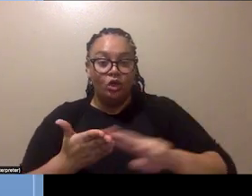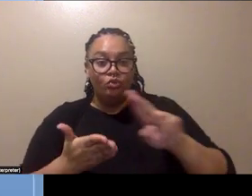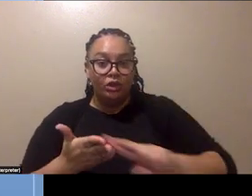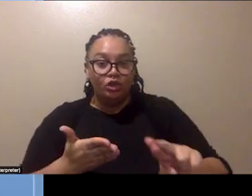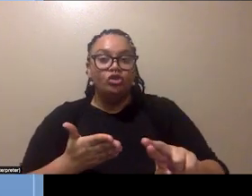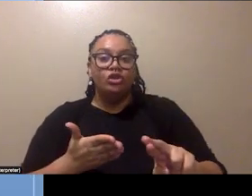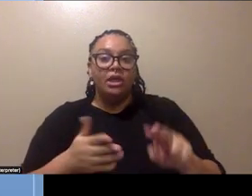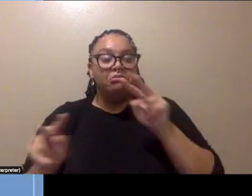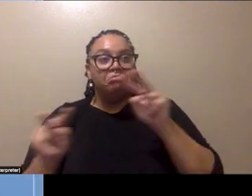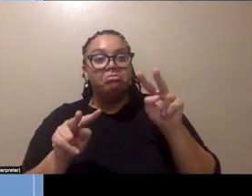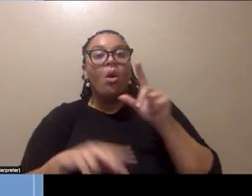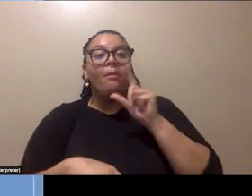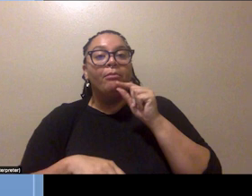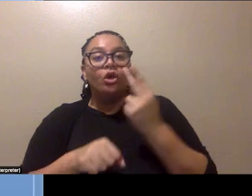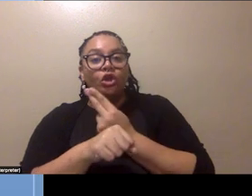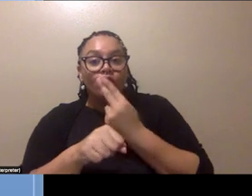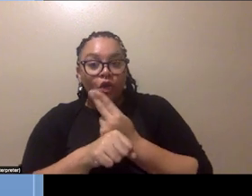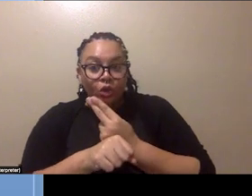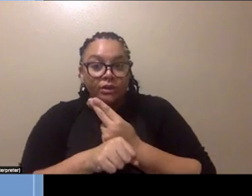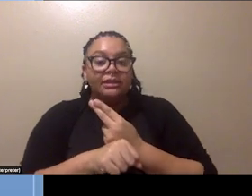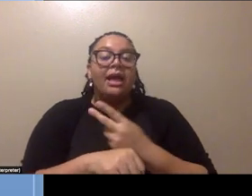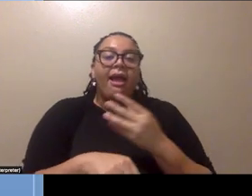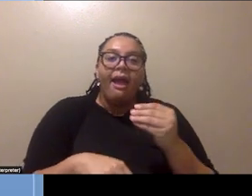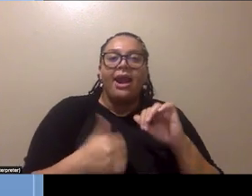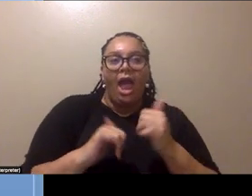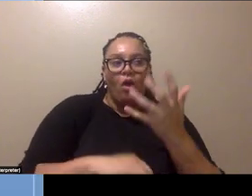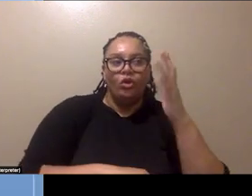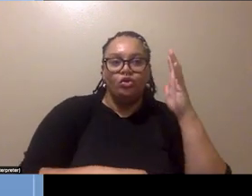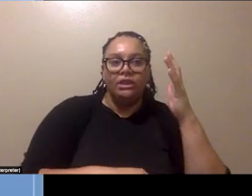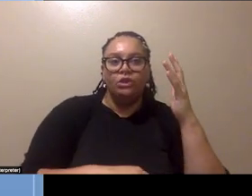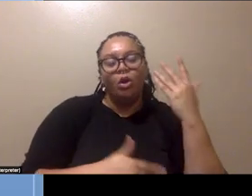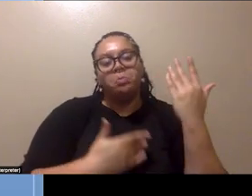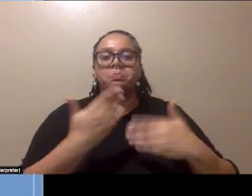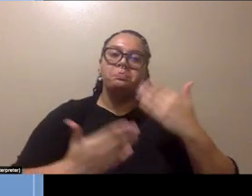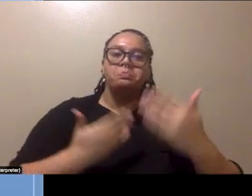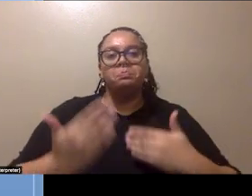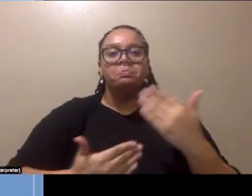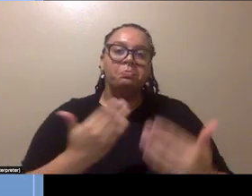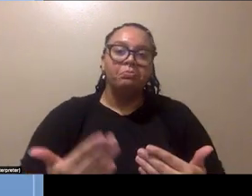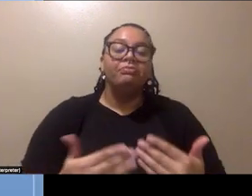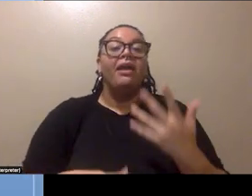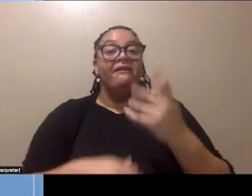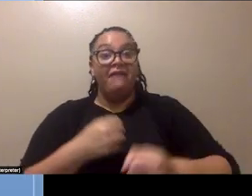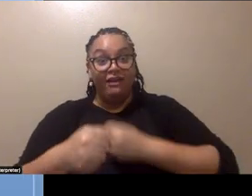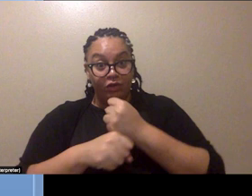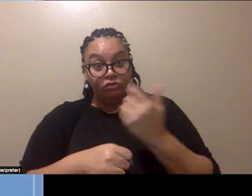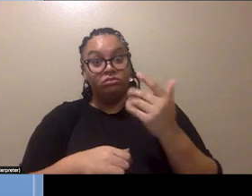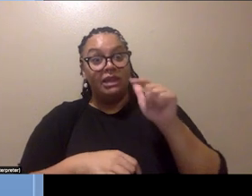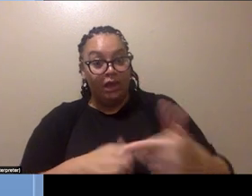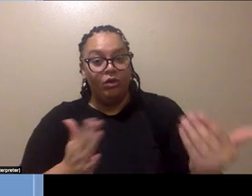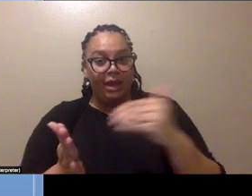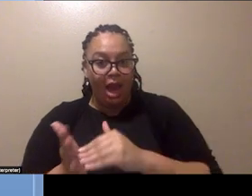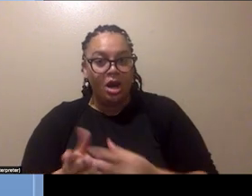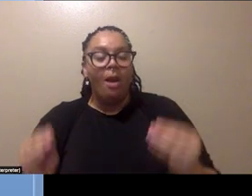years later, researchers came out and they looked at bird use as well as the condition of the snags. Again, another 5 years